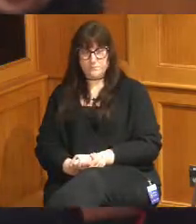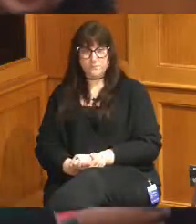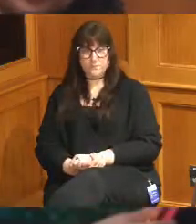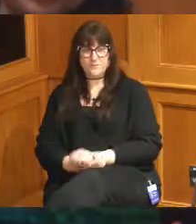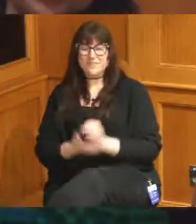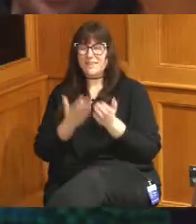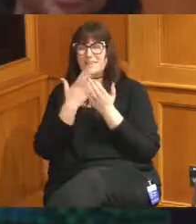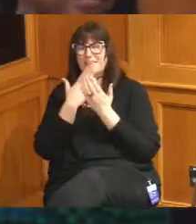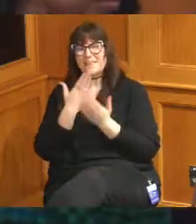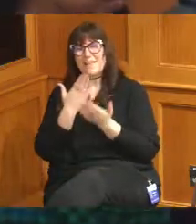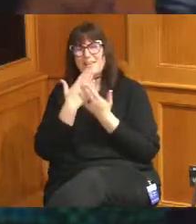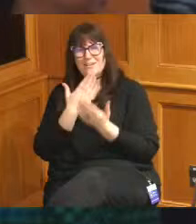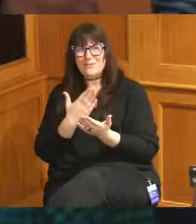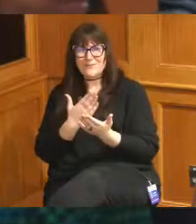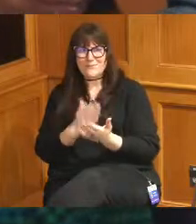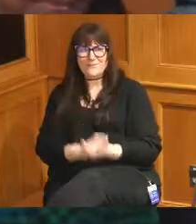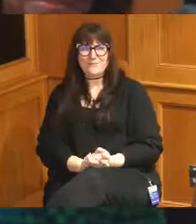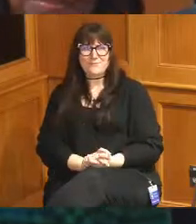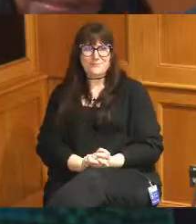Thank you,